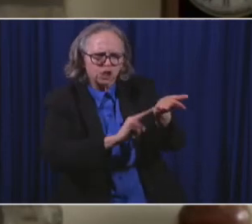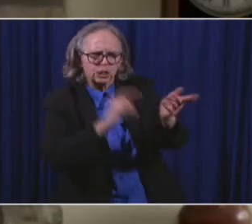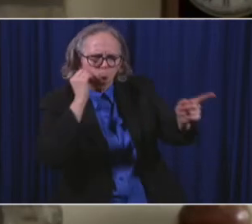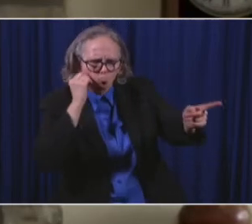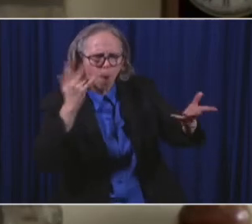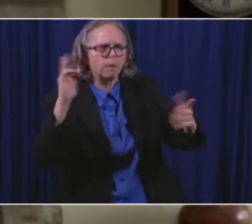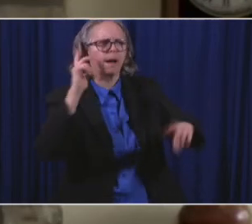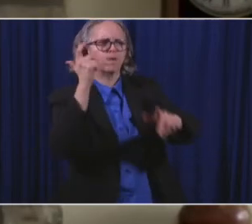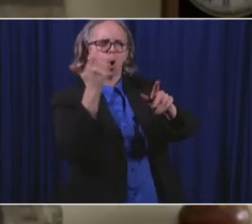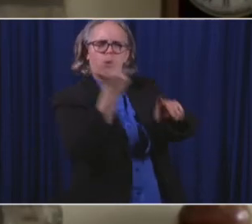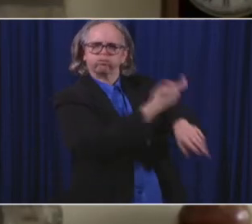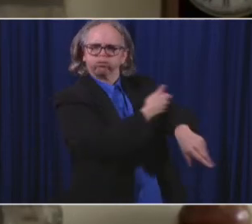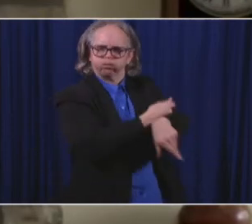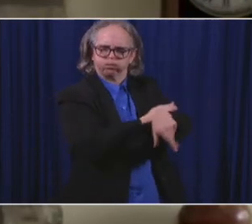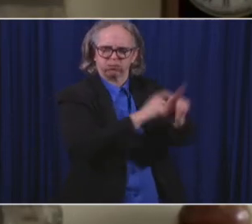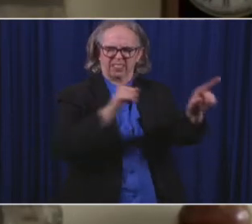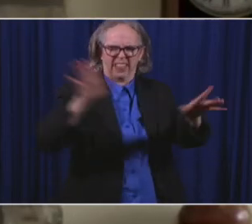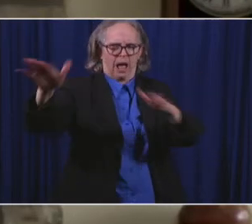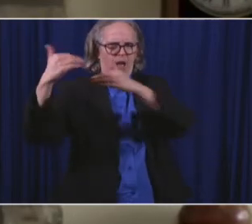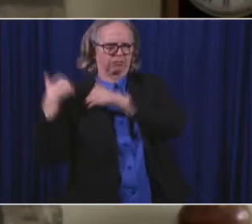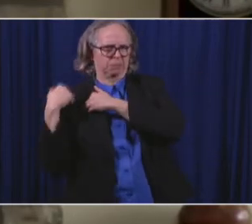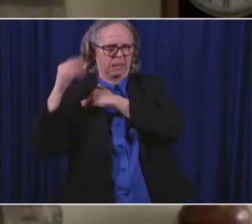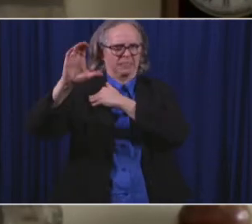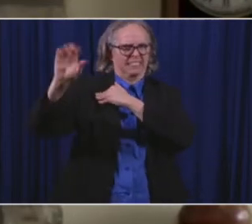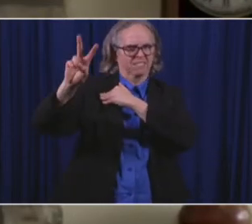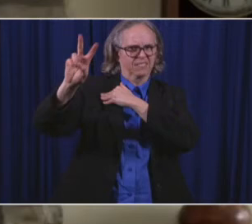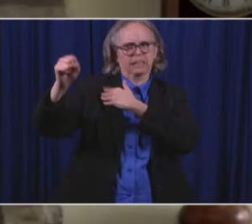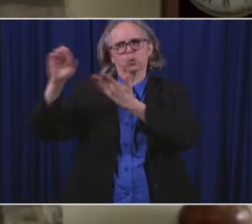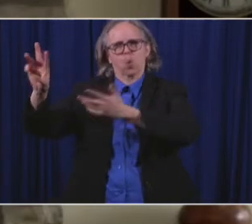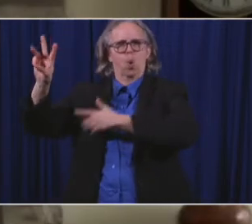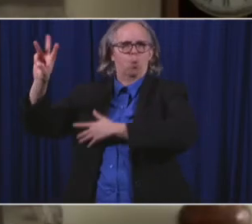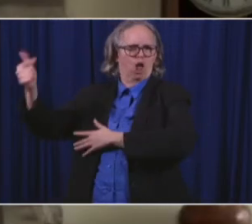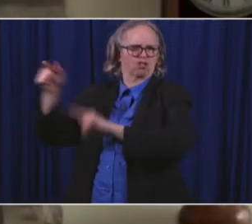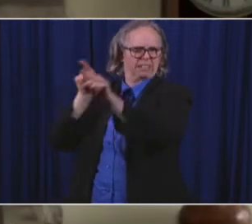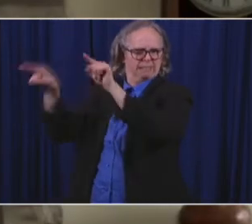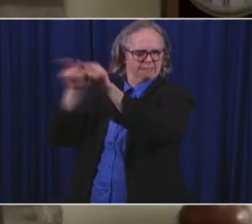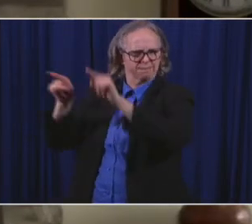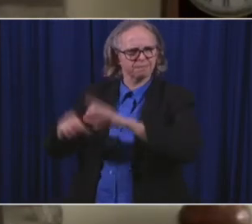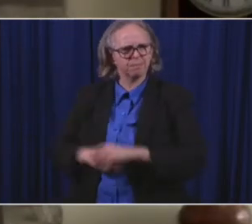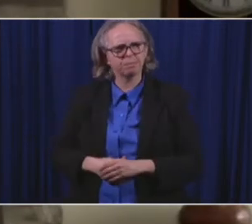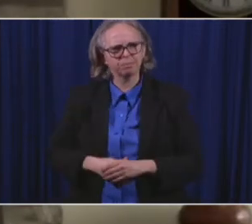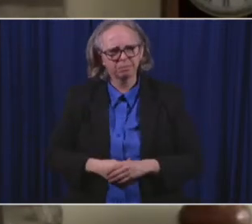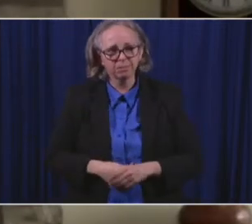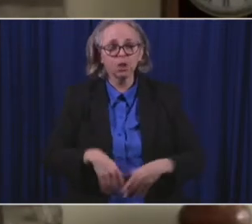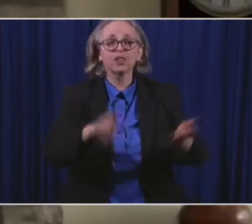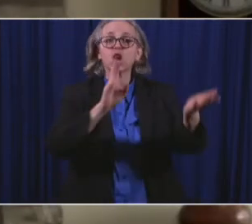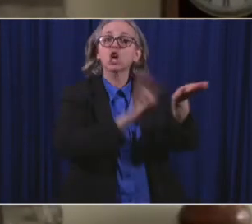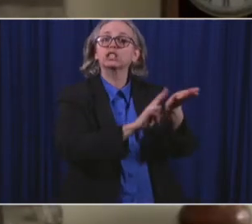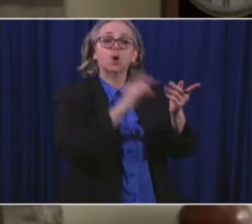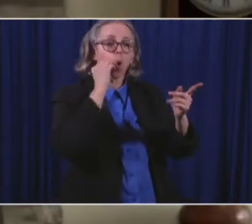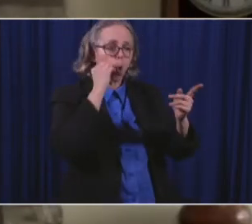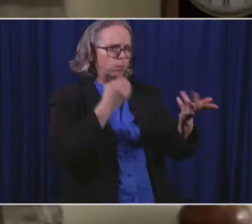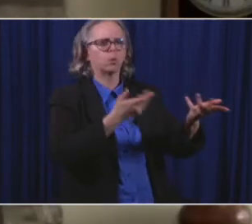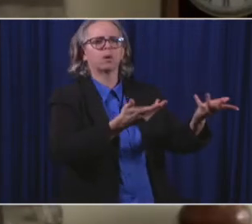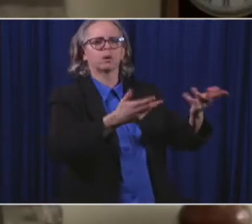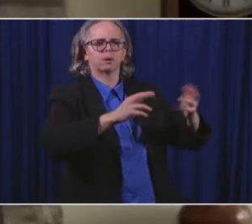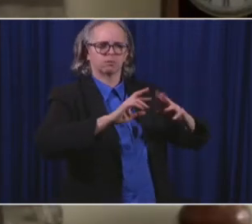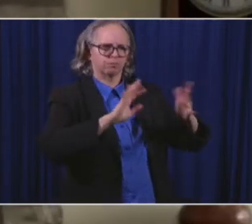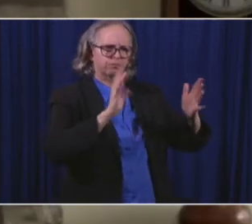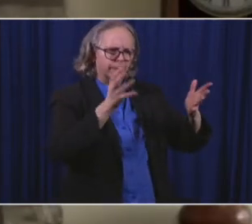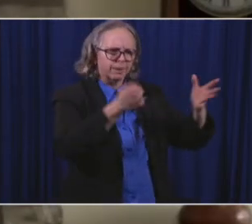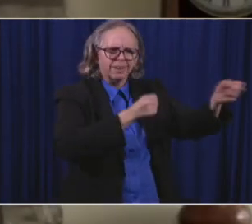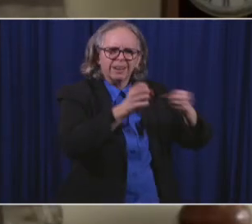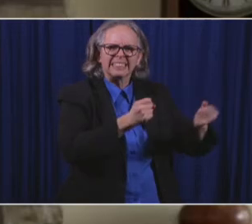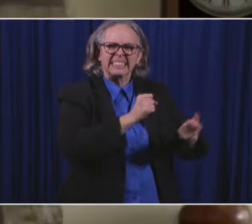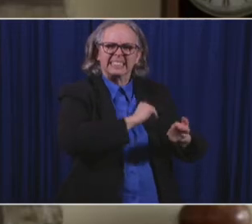category, is for them to have everybody there. Bring people in if they're not working that day. Because to get